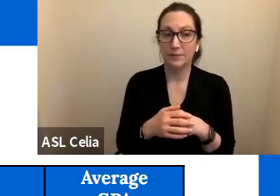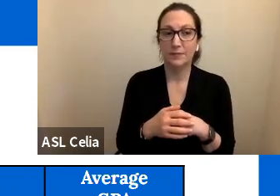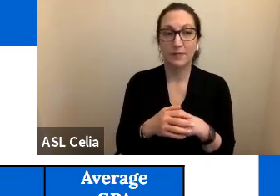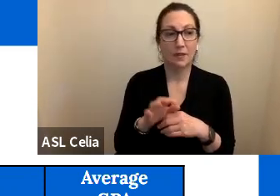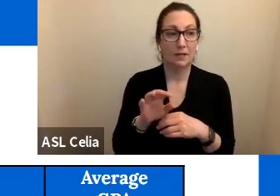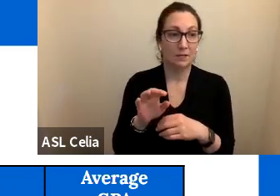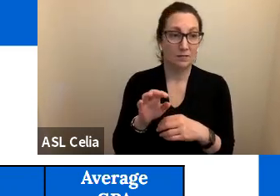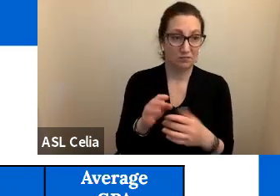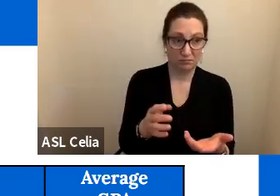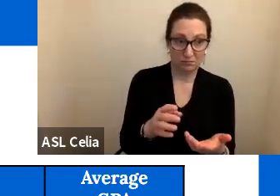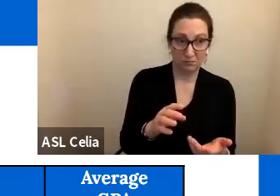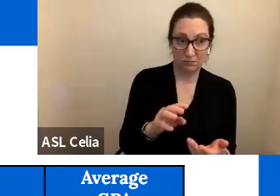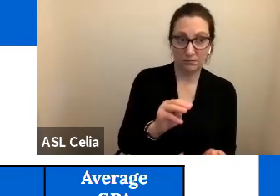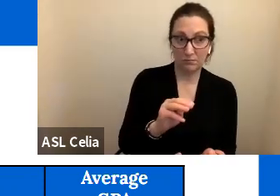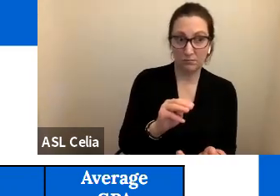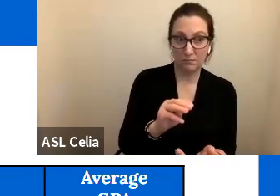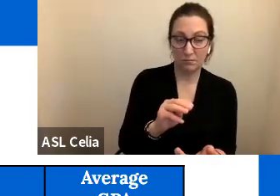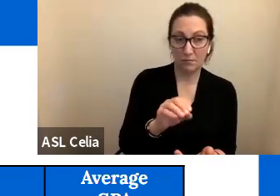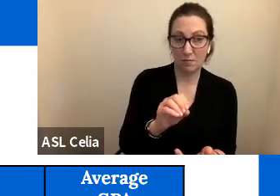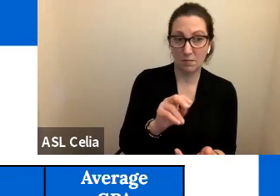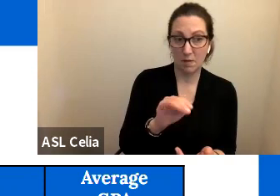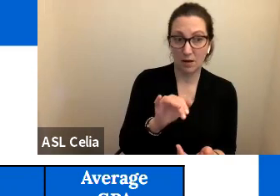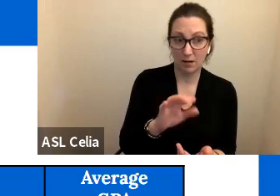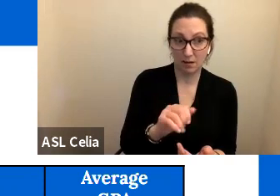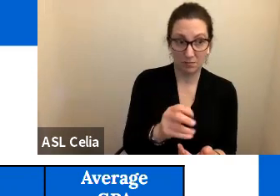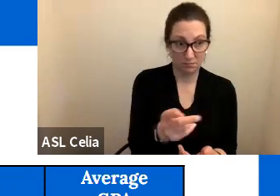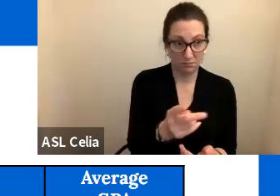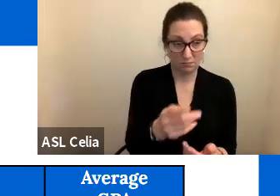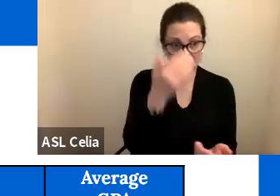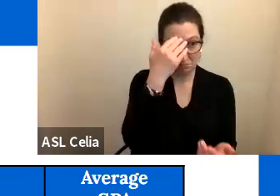either Monica, or it could also I'd be